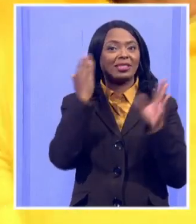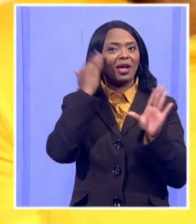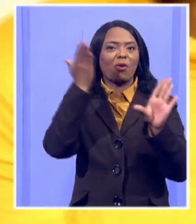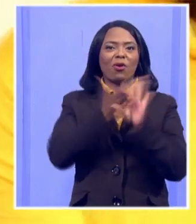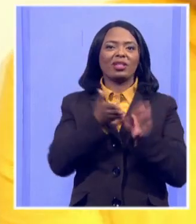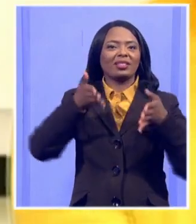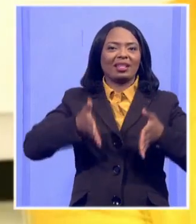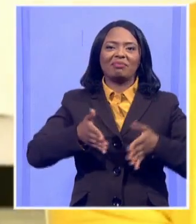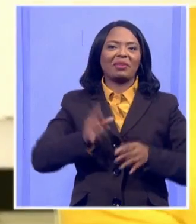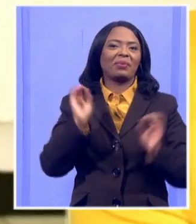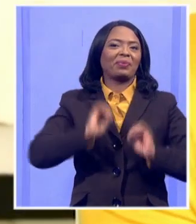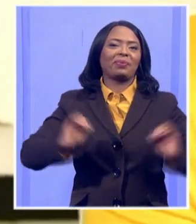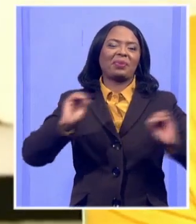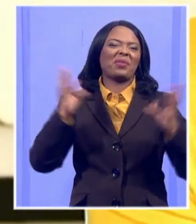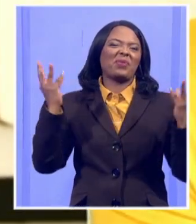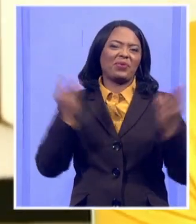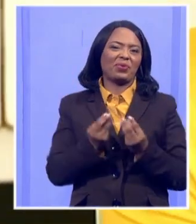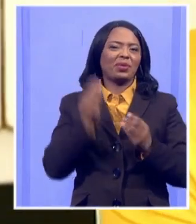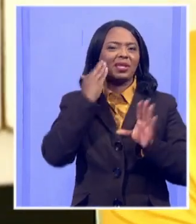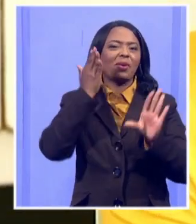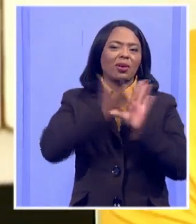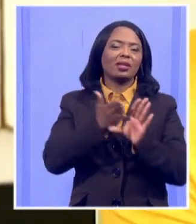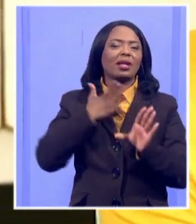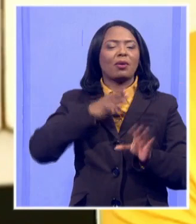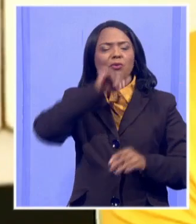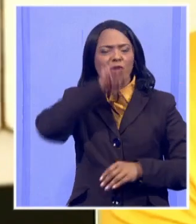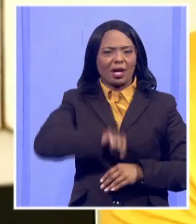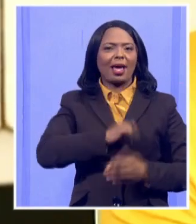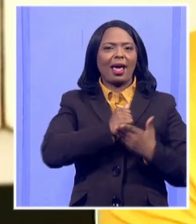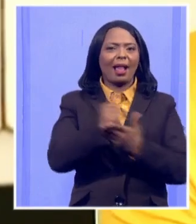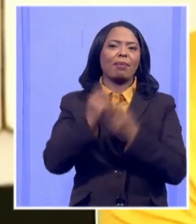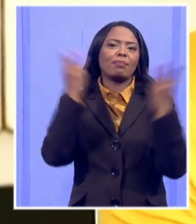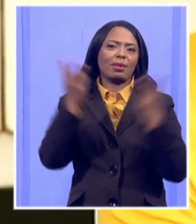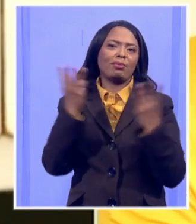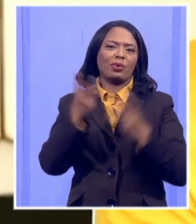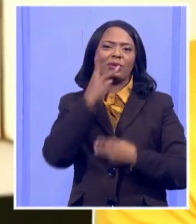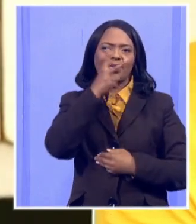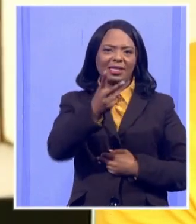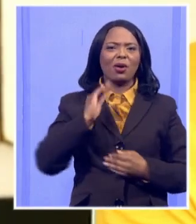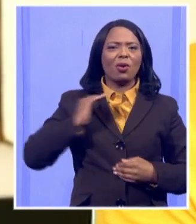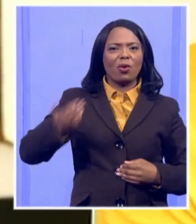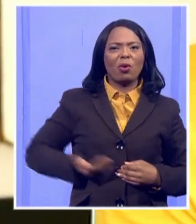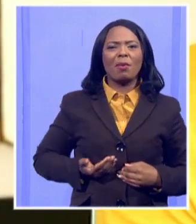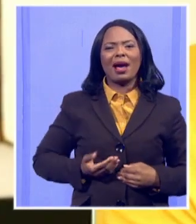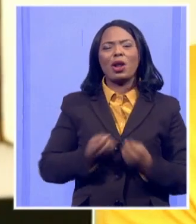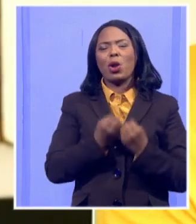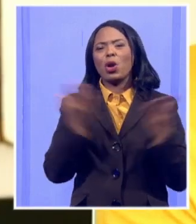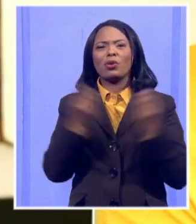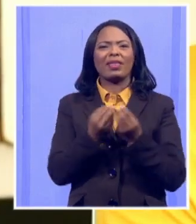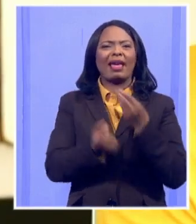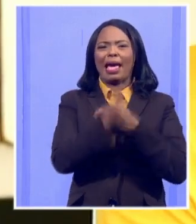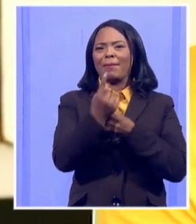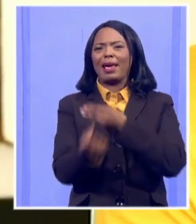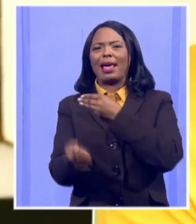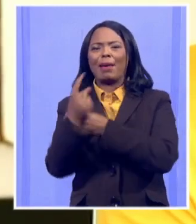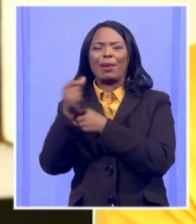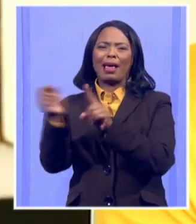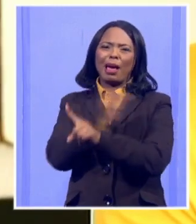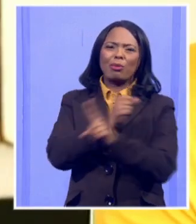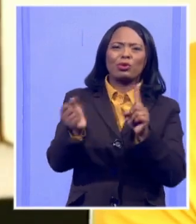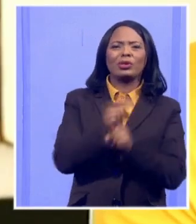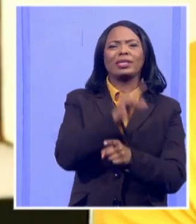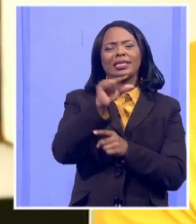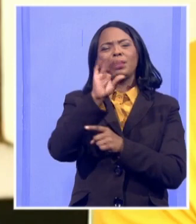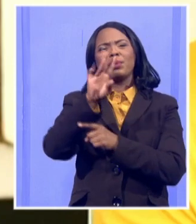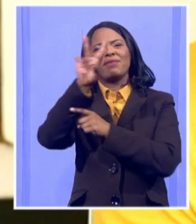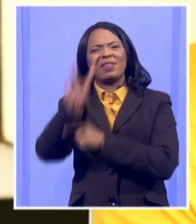and it would be nice to be able to help people, especially during this time for women that are going through a lot, and abuse and gender-based